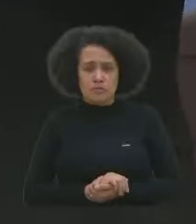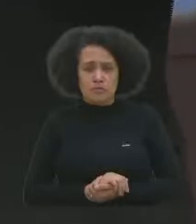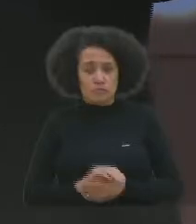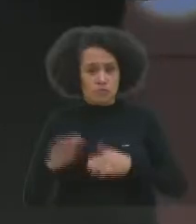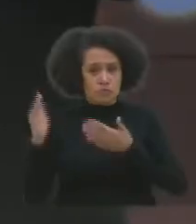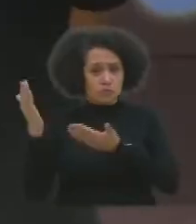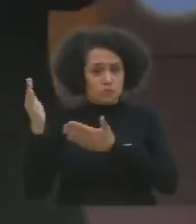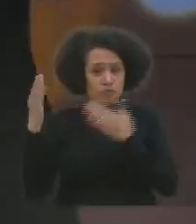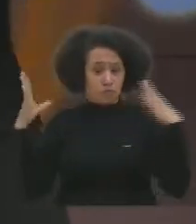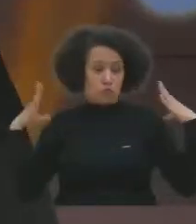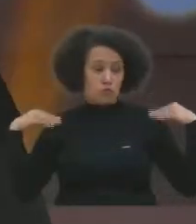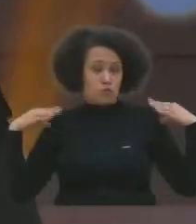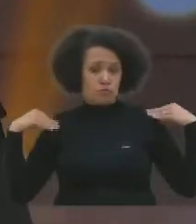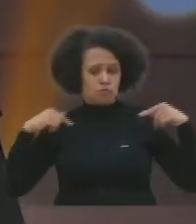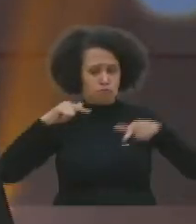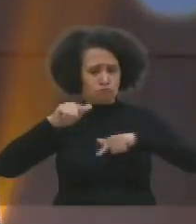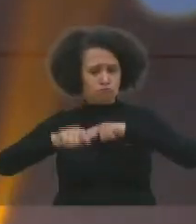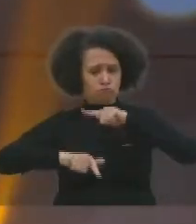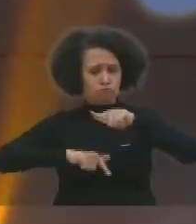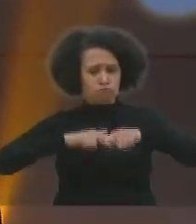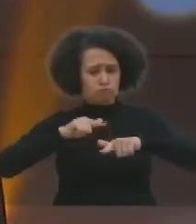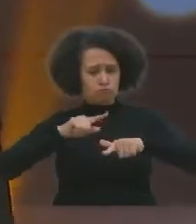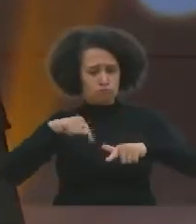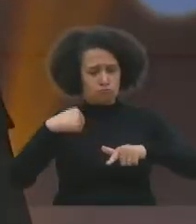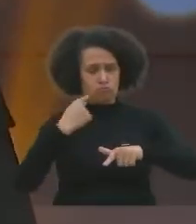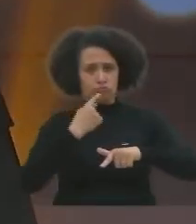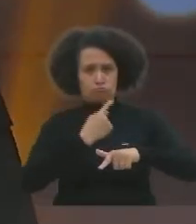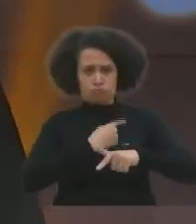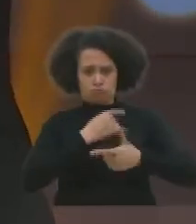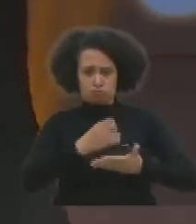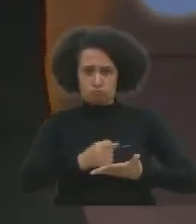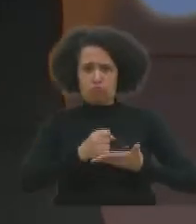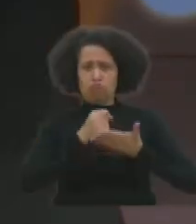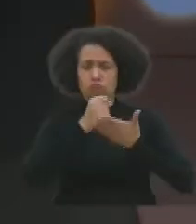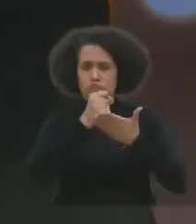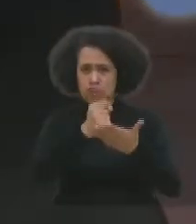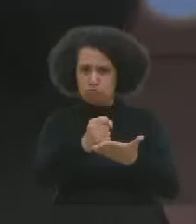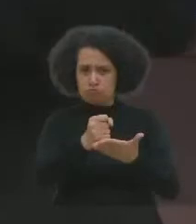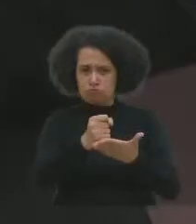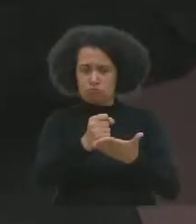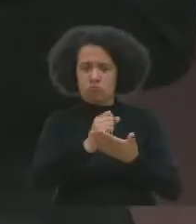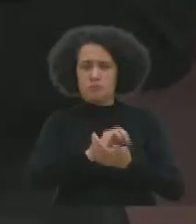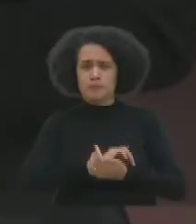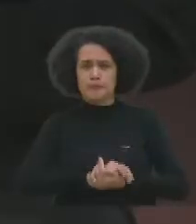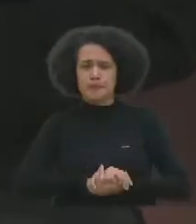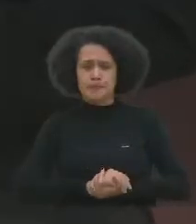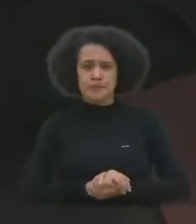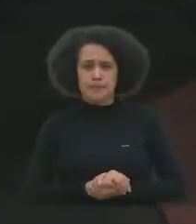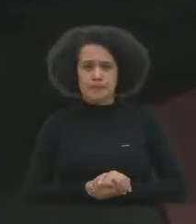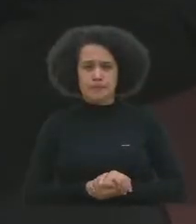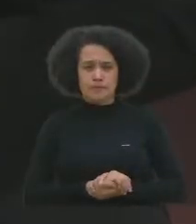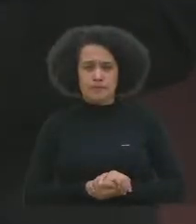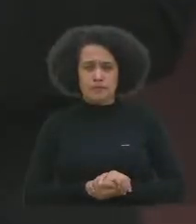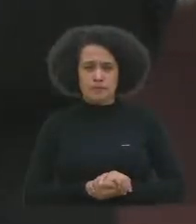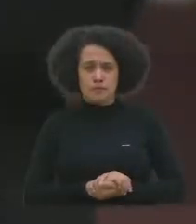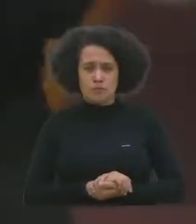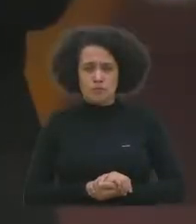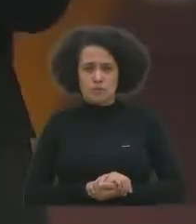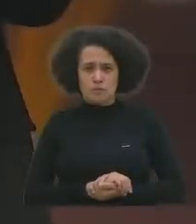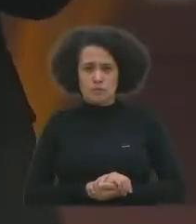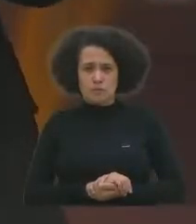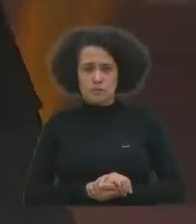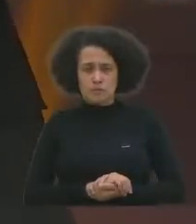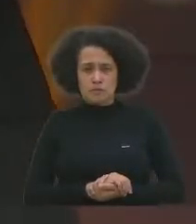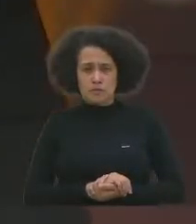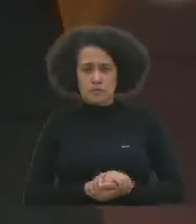são enviados para trabalhar pela nossa salvação. And it's the human beings who are heirs of salvation only. E como